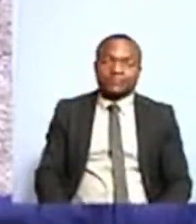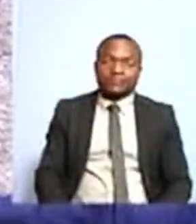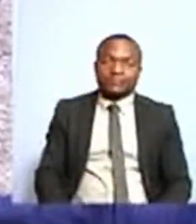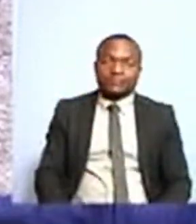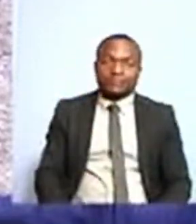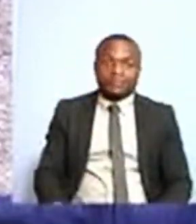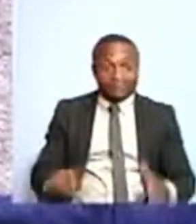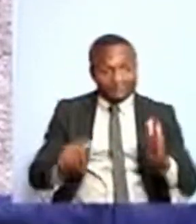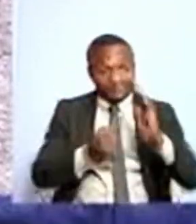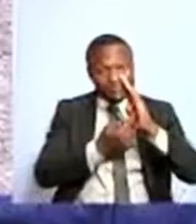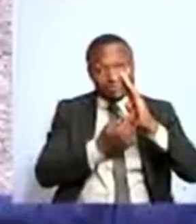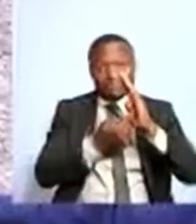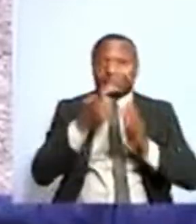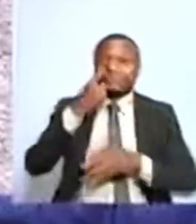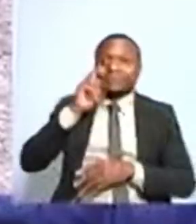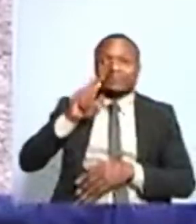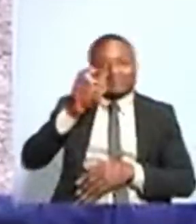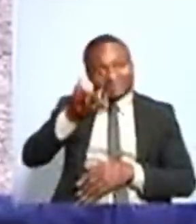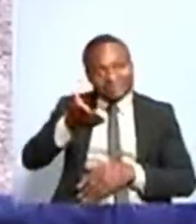There is a point of order.